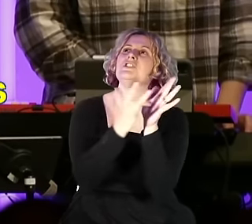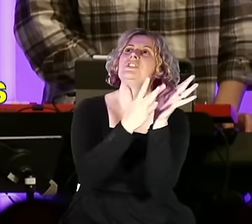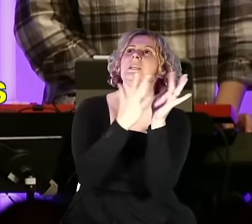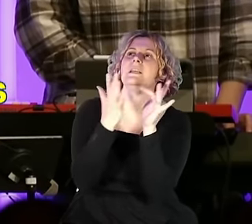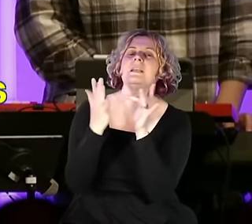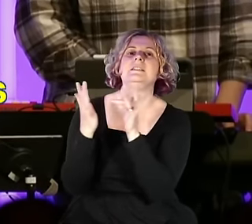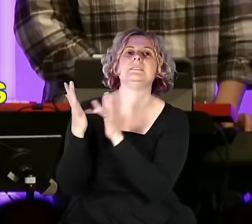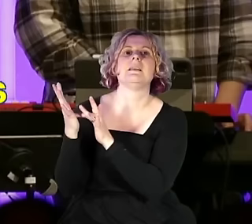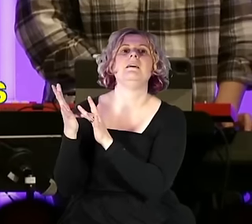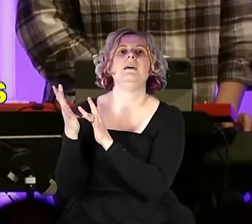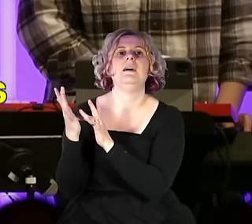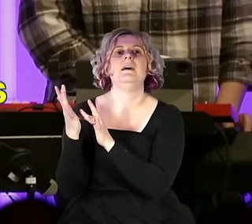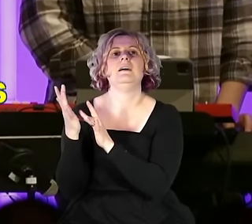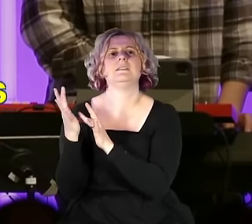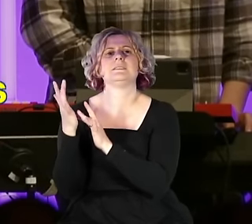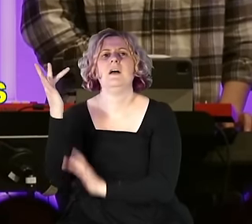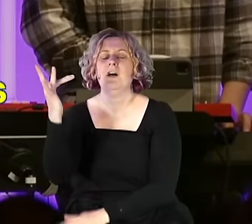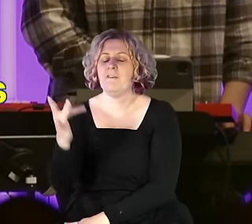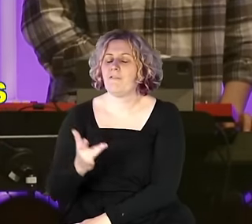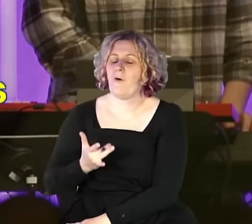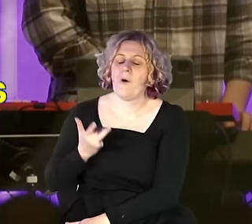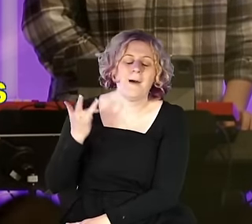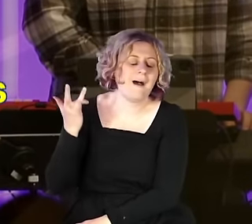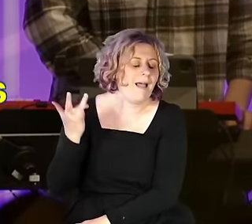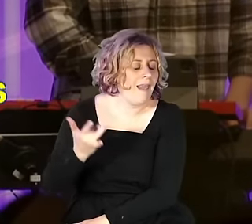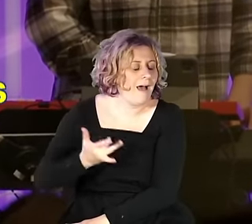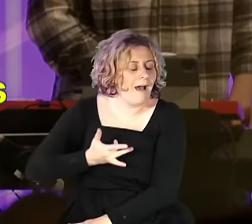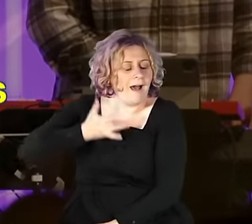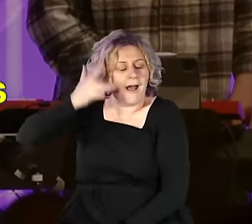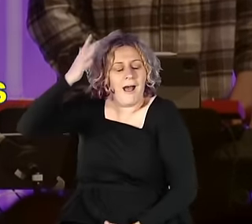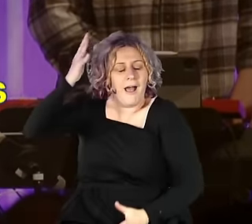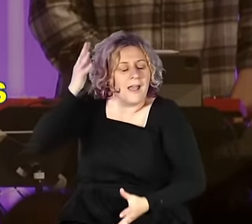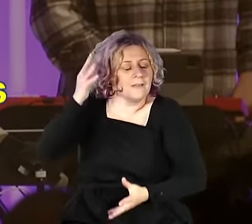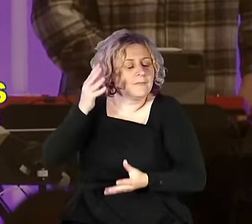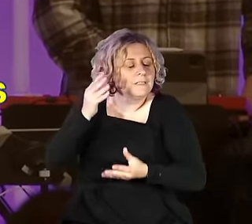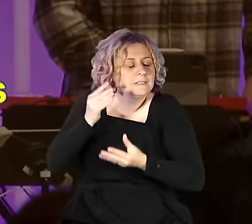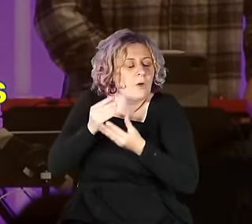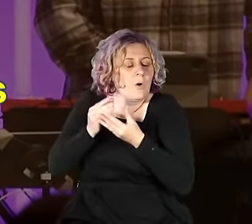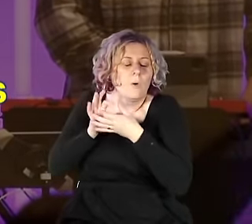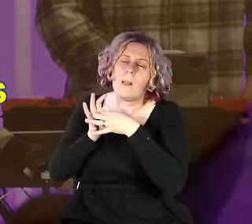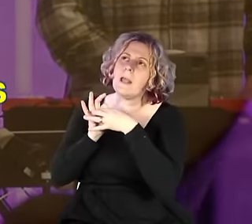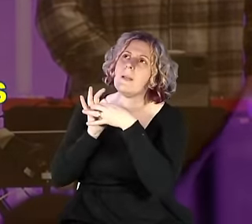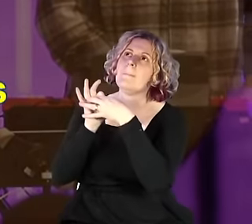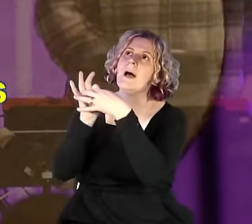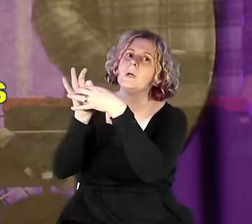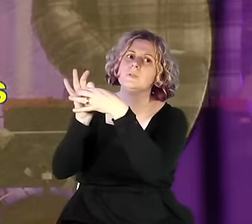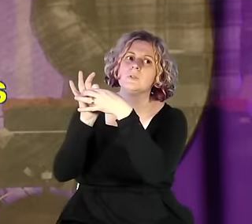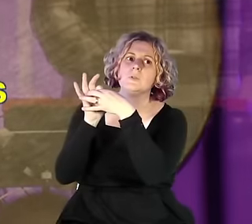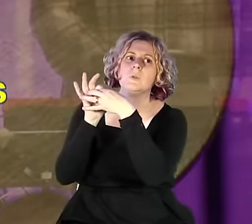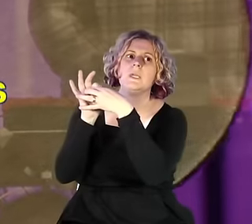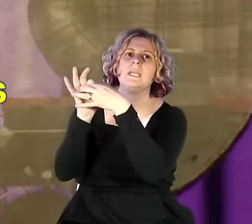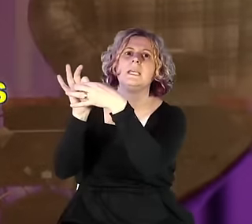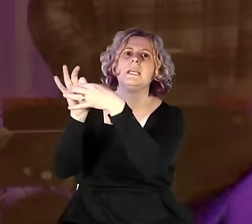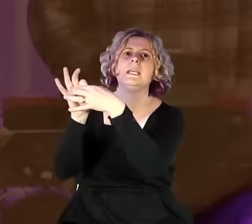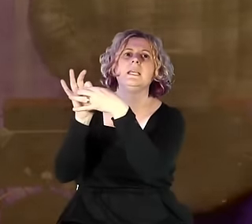only Jesus, for my life is wholly bound